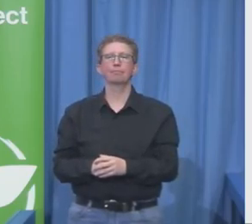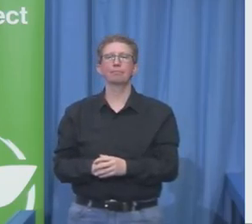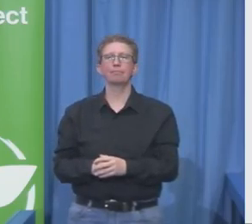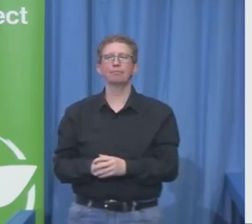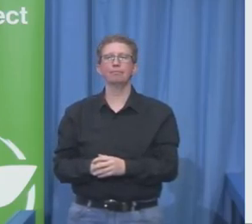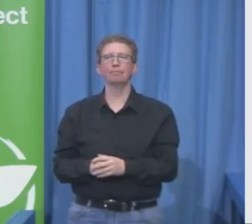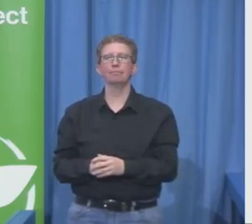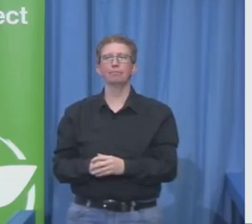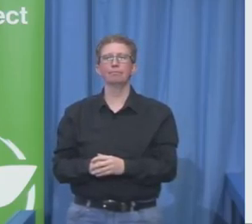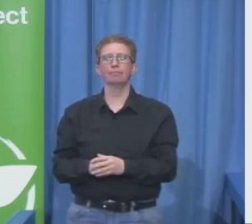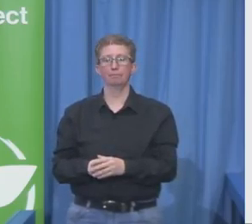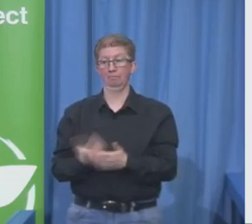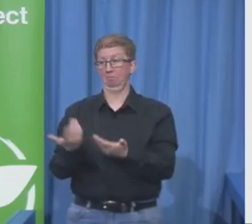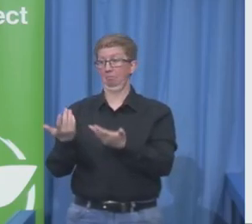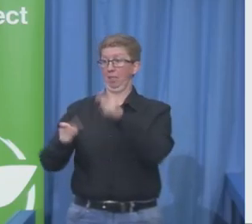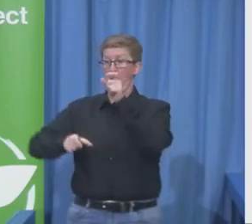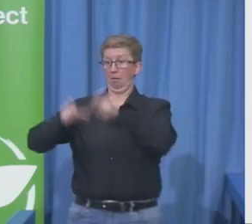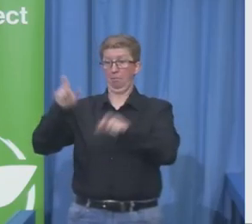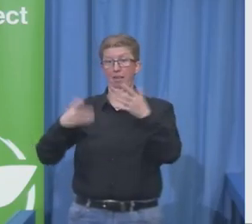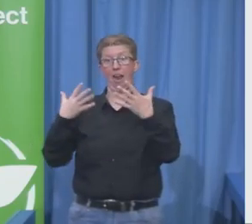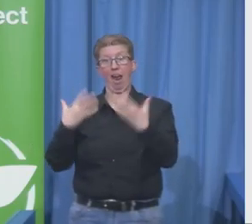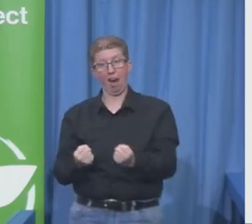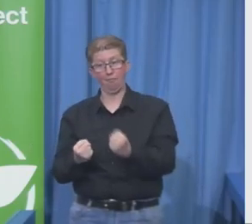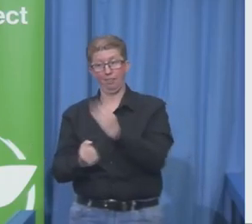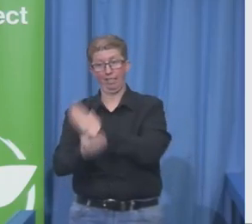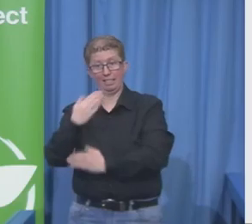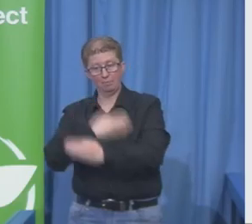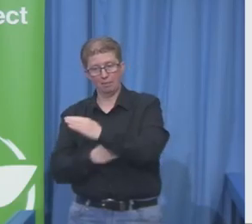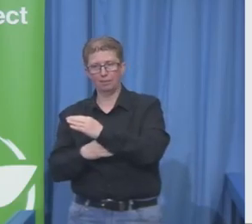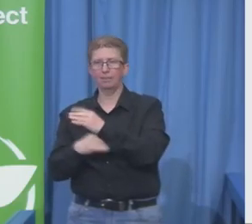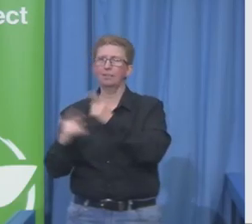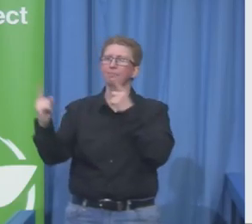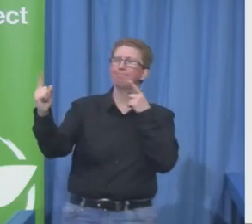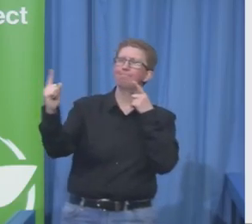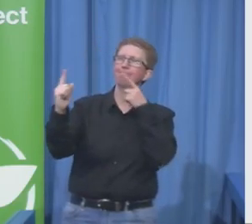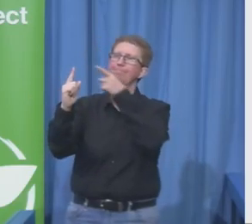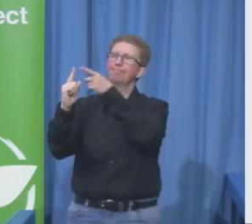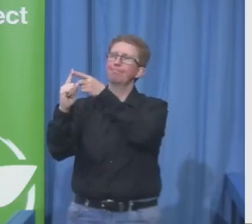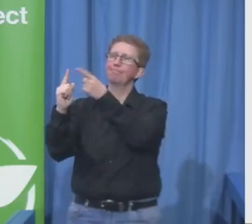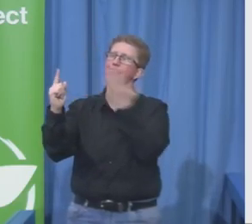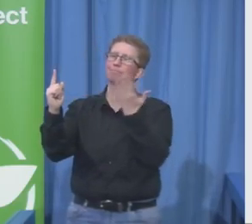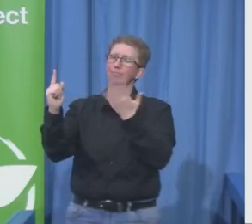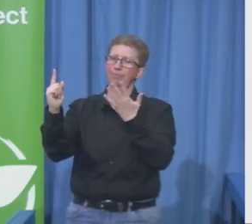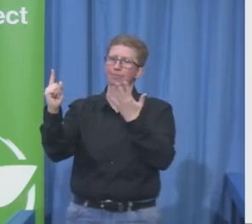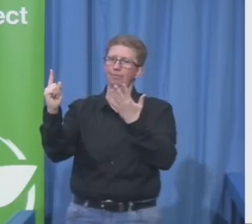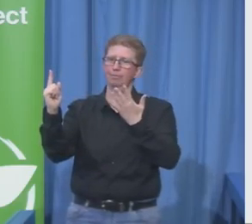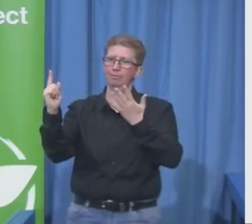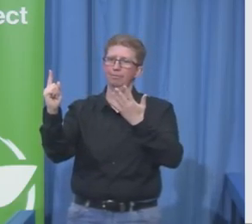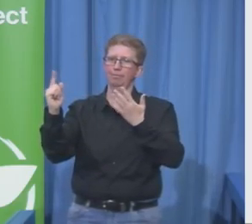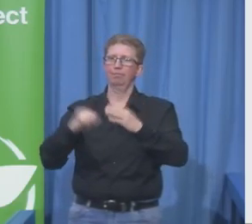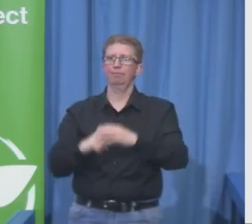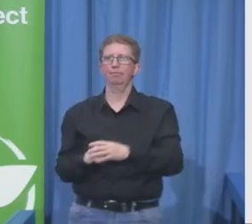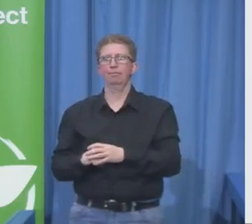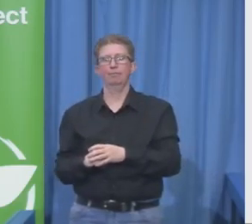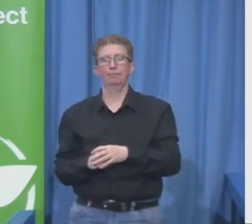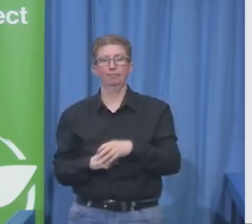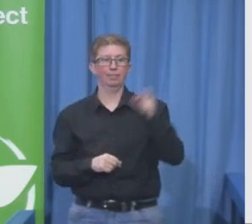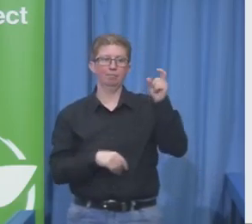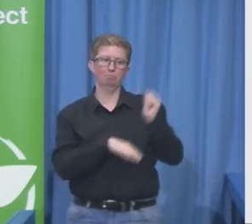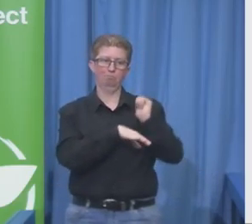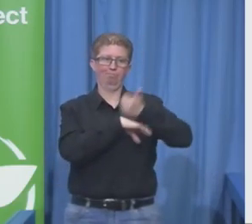in the thought leadership, the direction, and carves out all the initiatives that we may want to